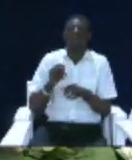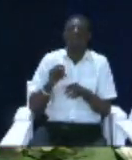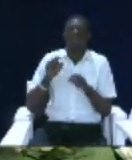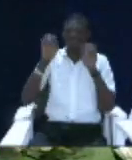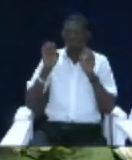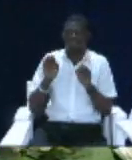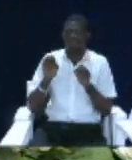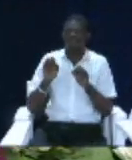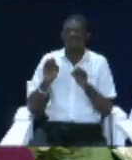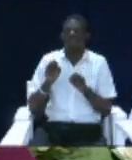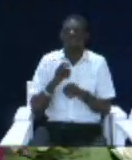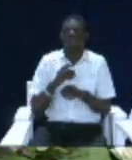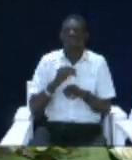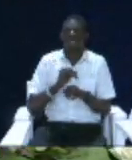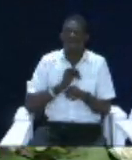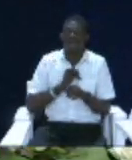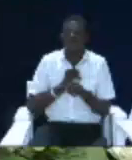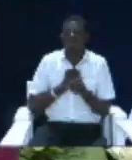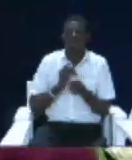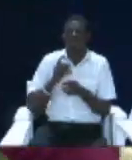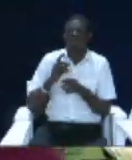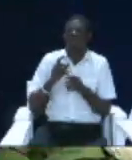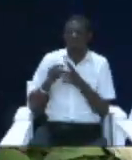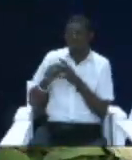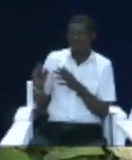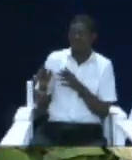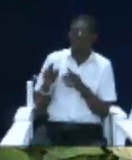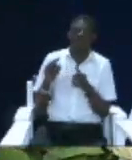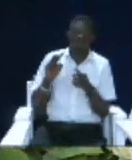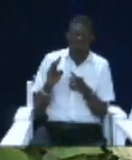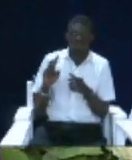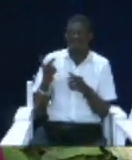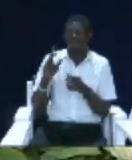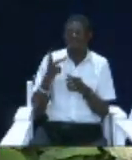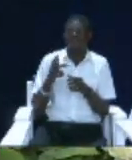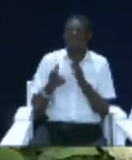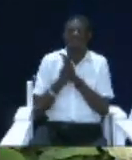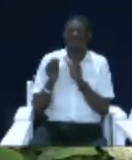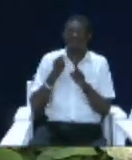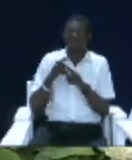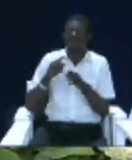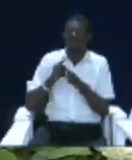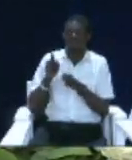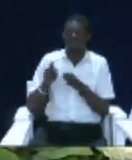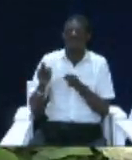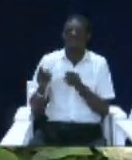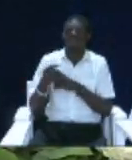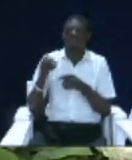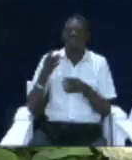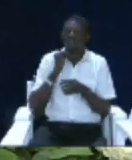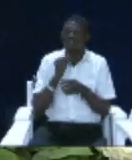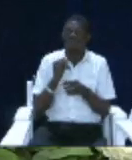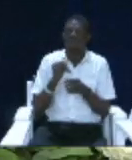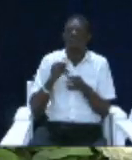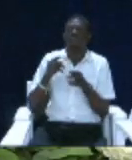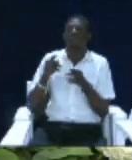exam. I scaled through the first stage, scaled through the skill stage. When I got to the professional stage, there's a particular